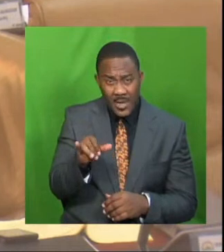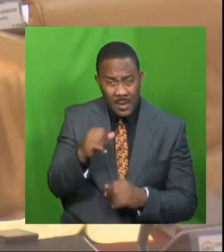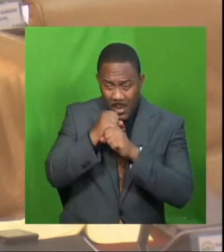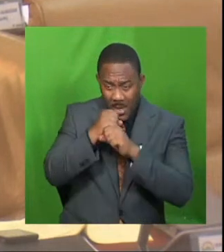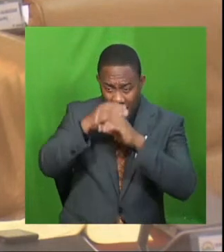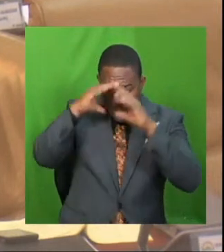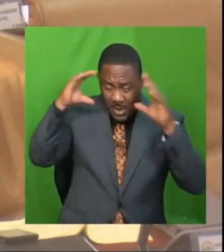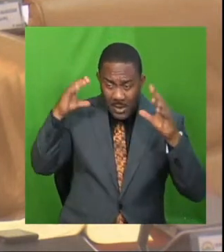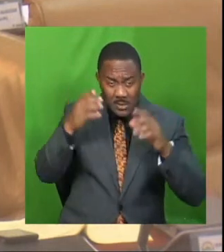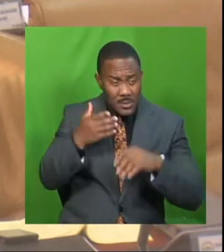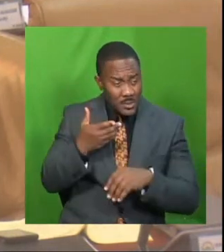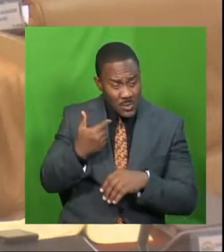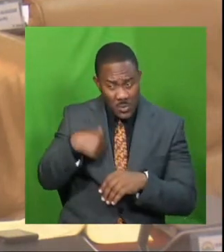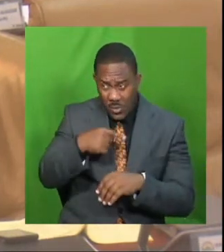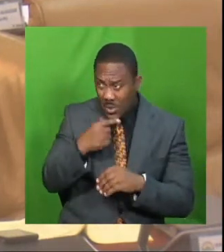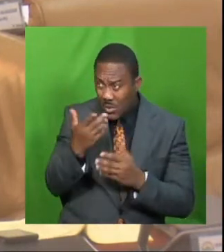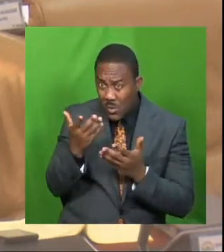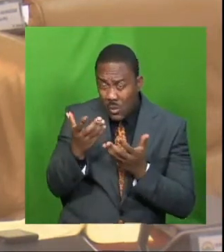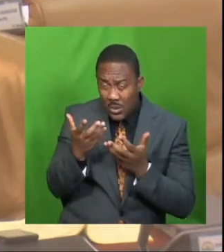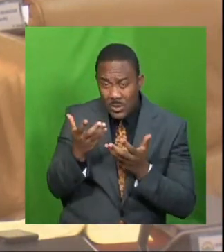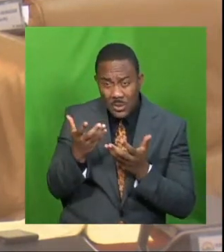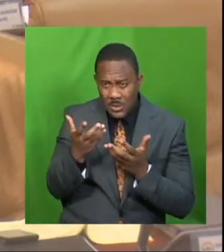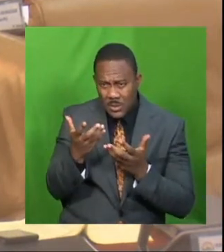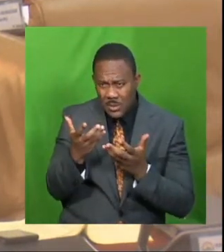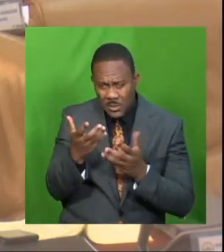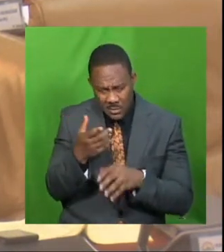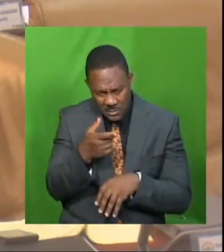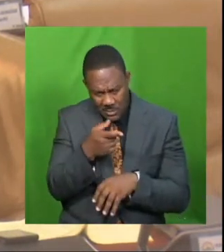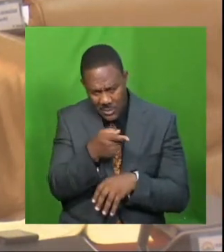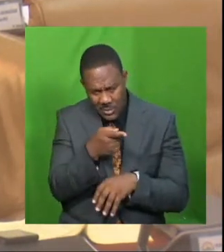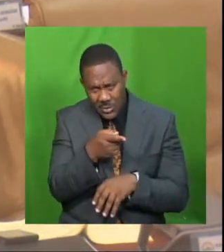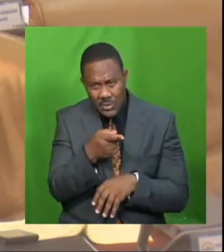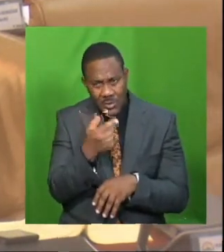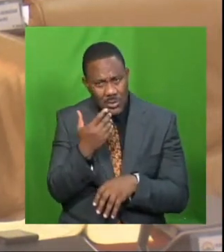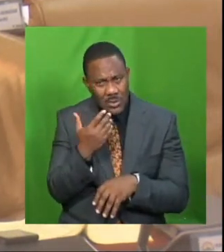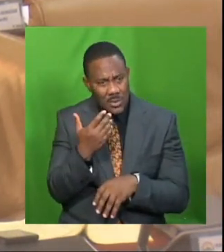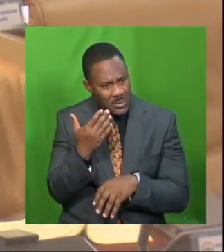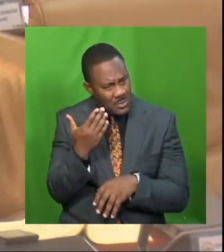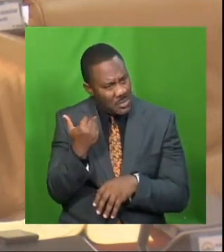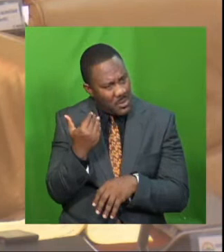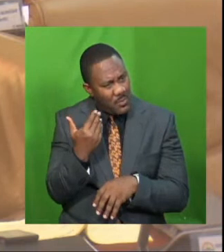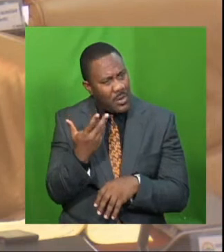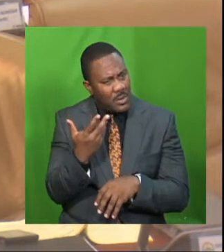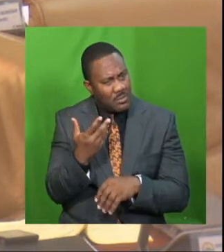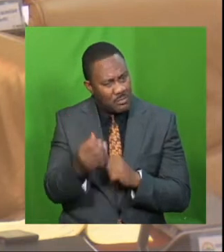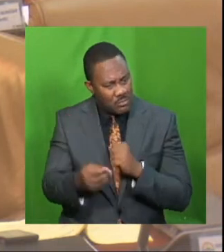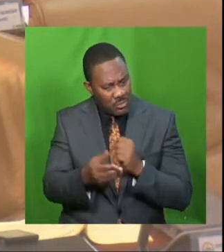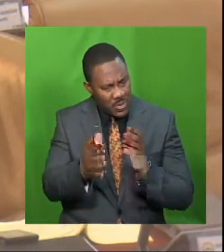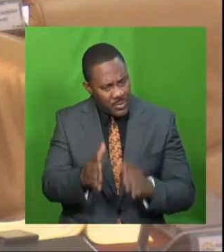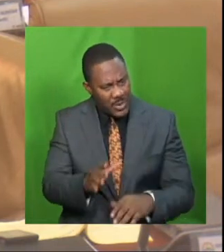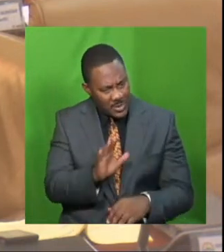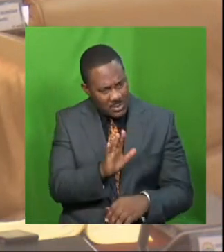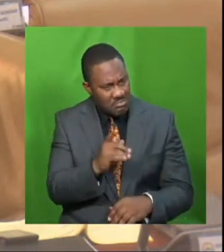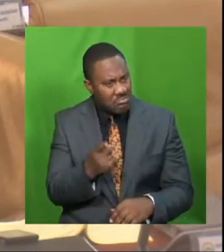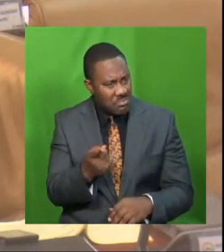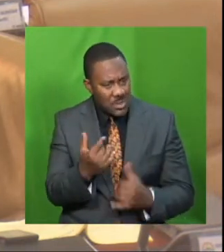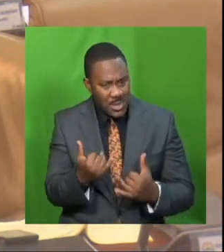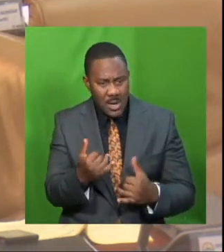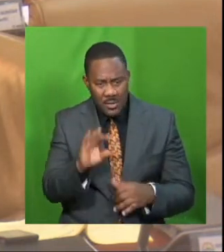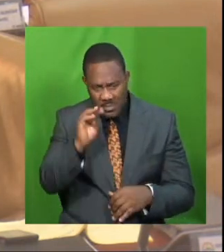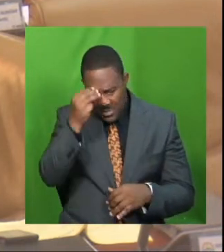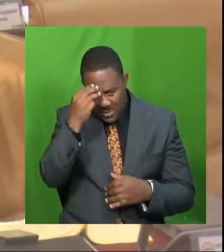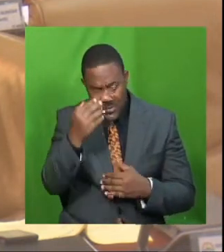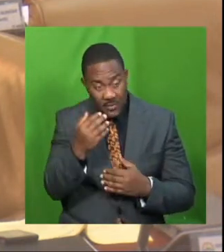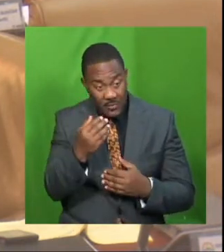particularly under your watch as a former practitioner yourself. Can you